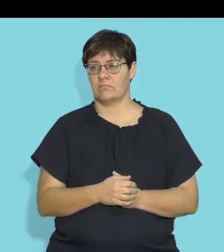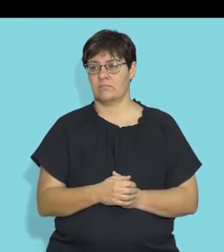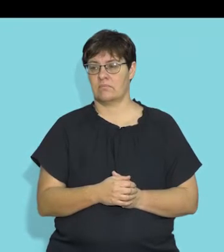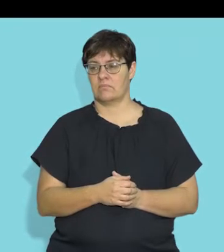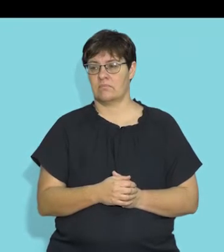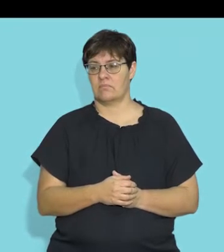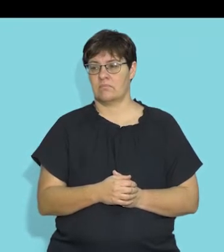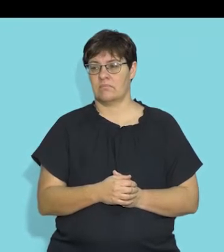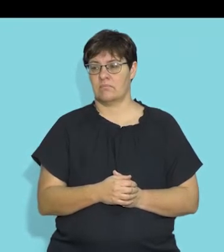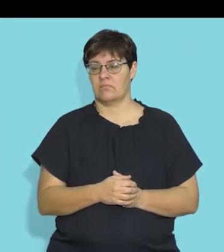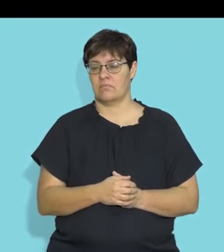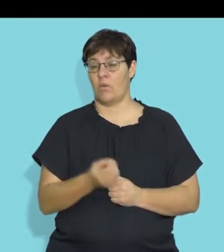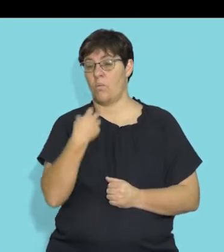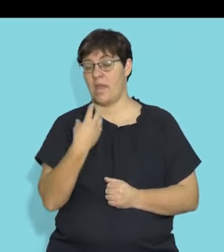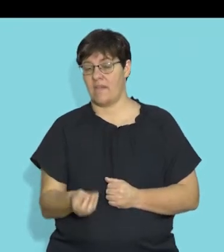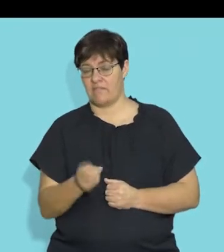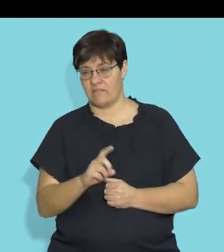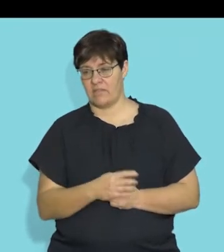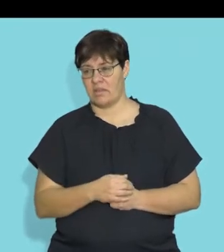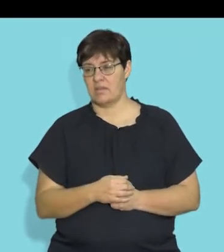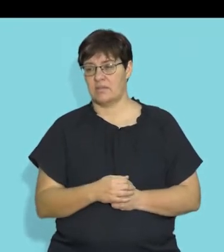we had sold